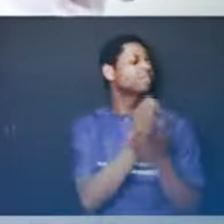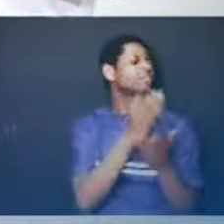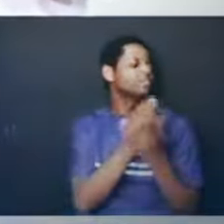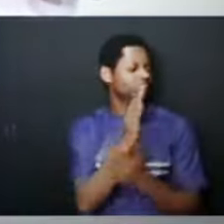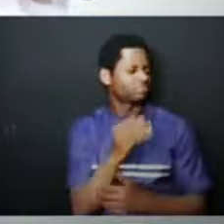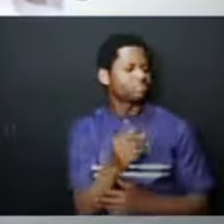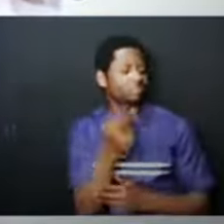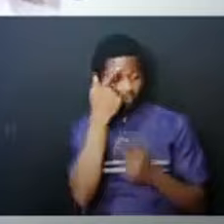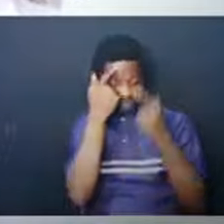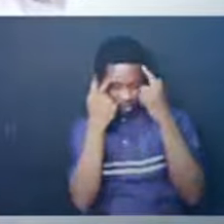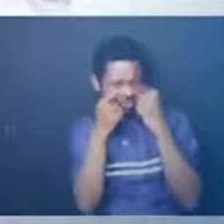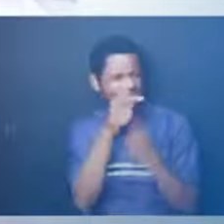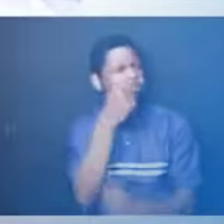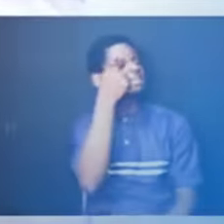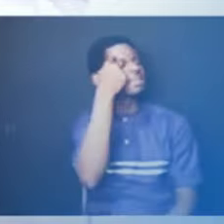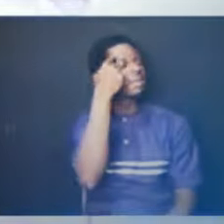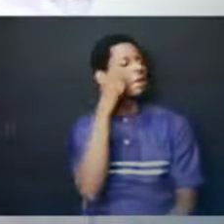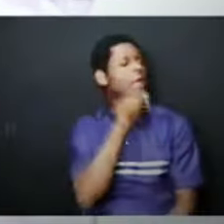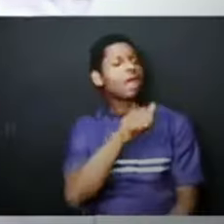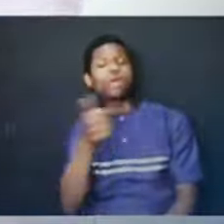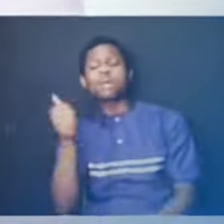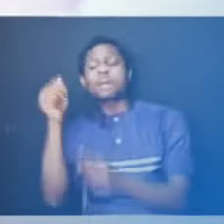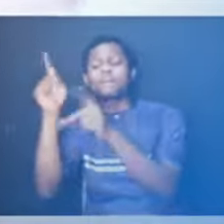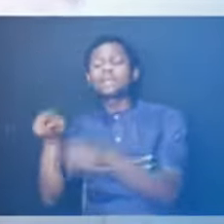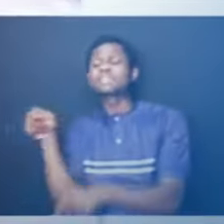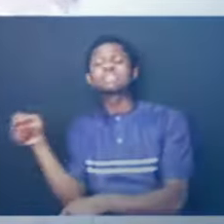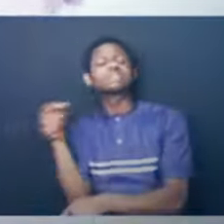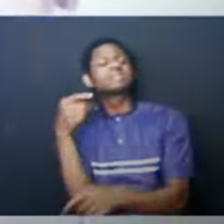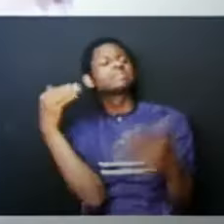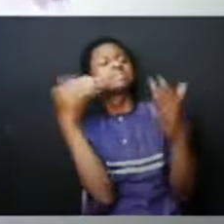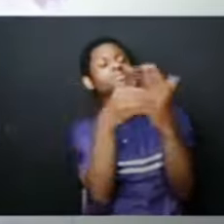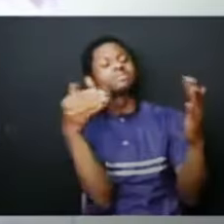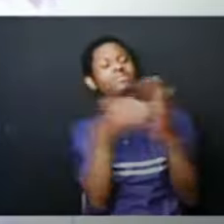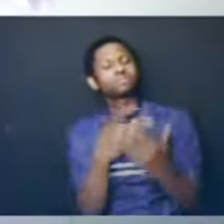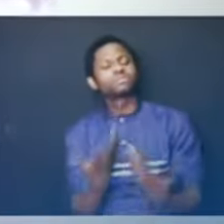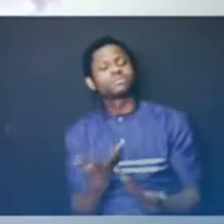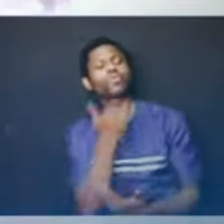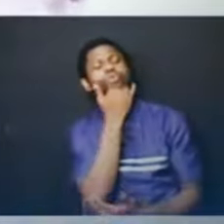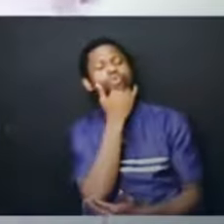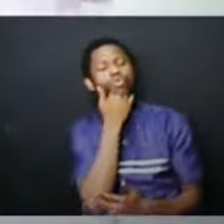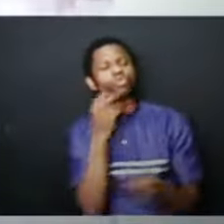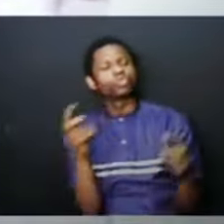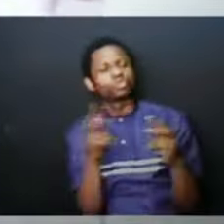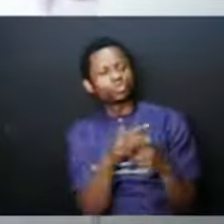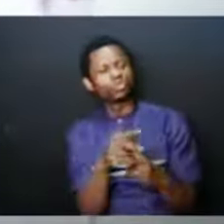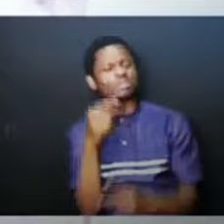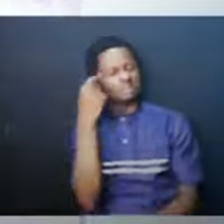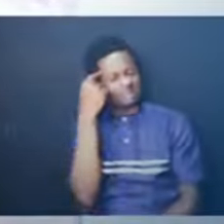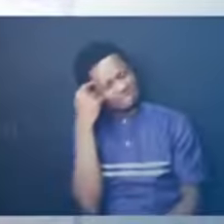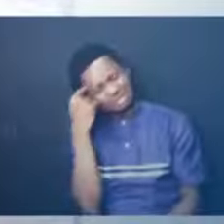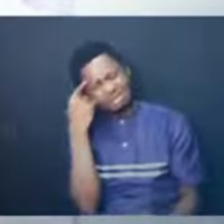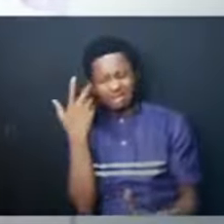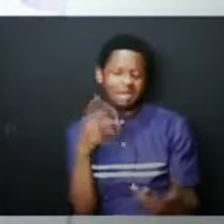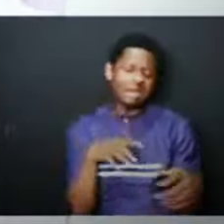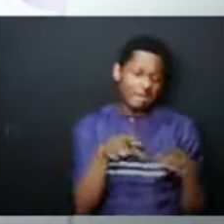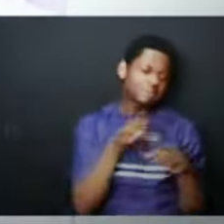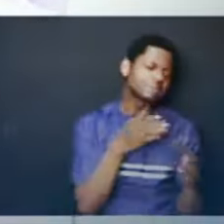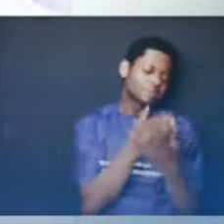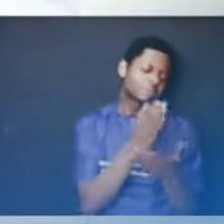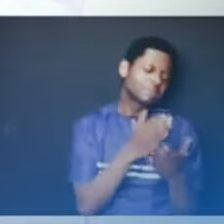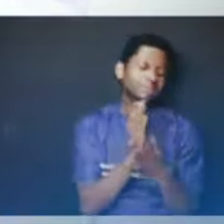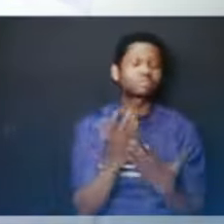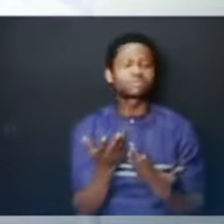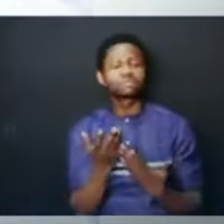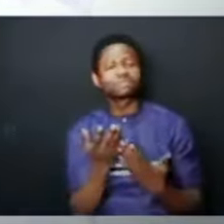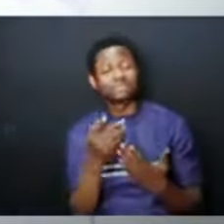because to them someone has offended them. And that they judge that feeling